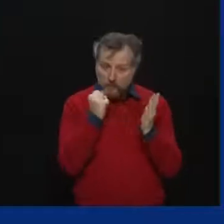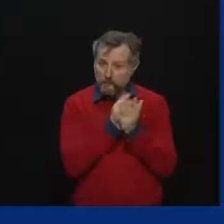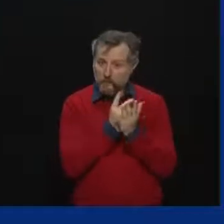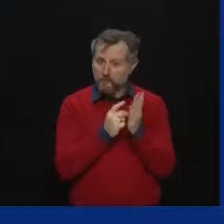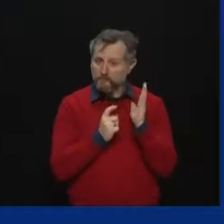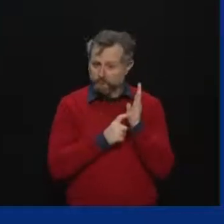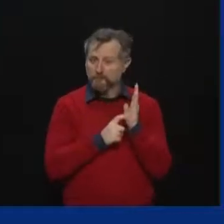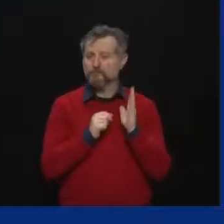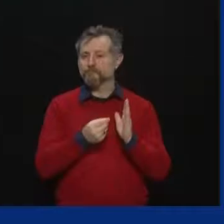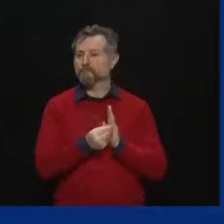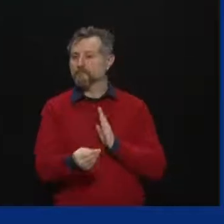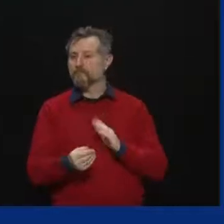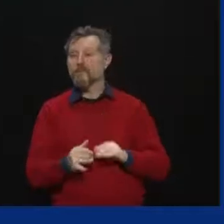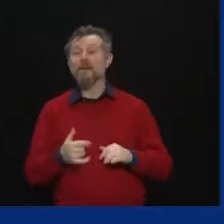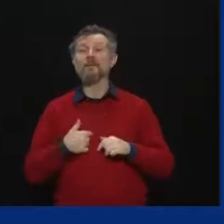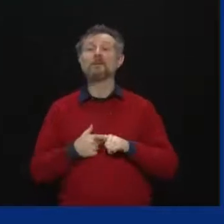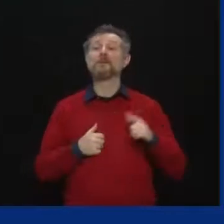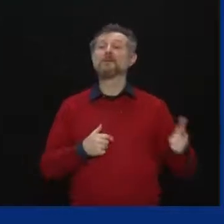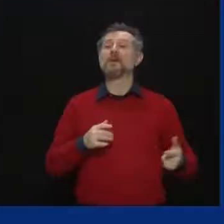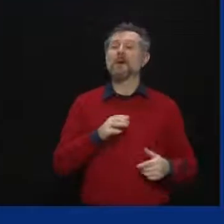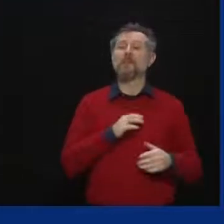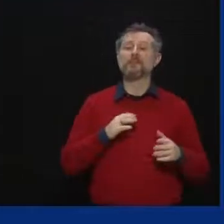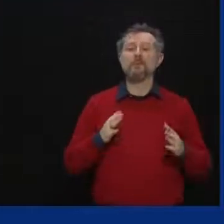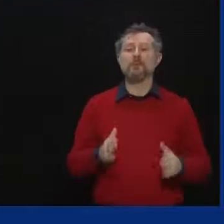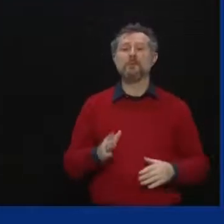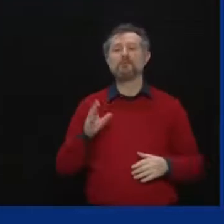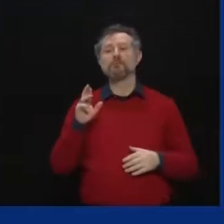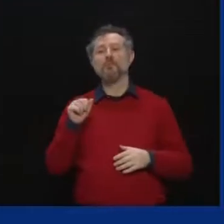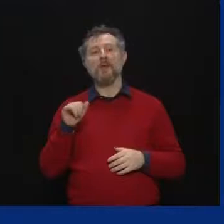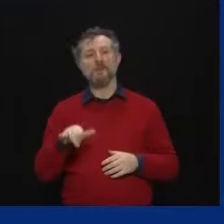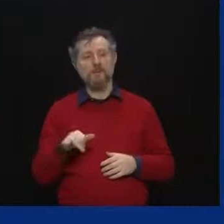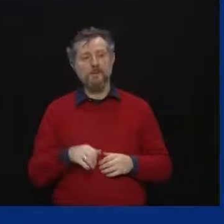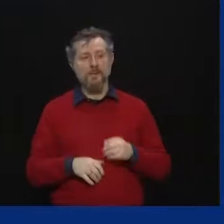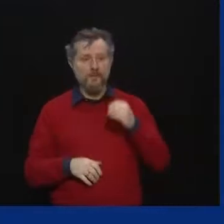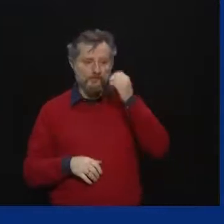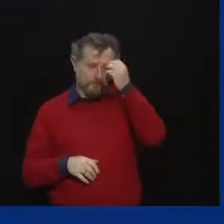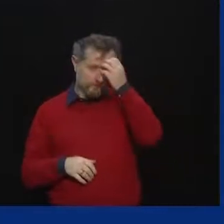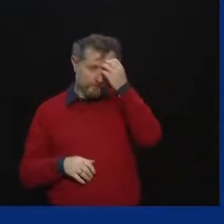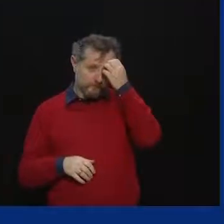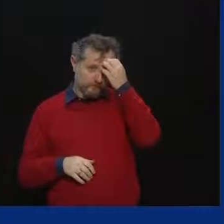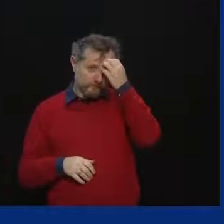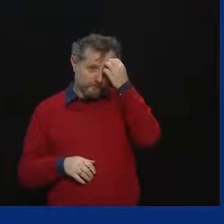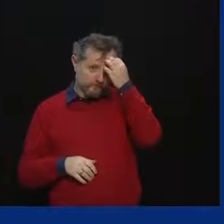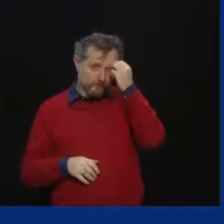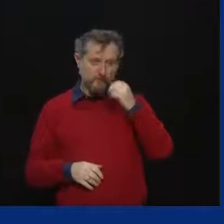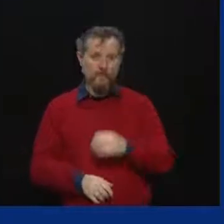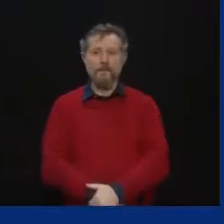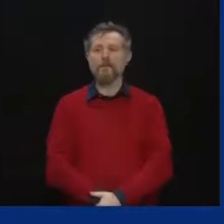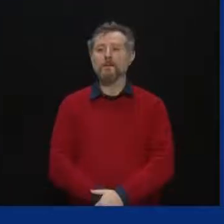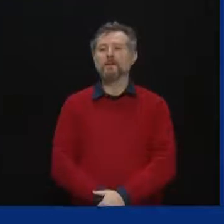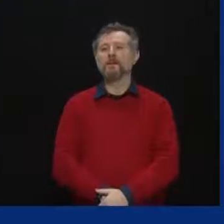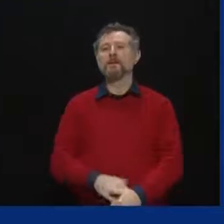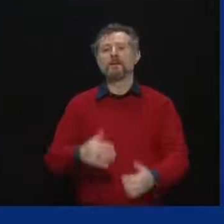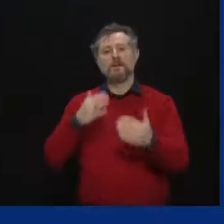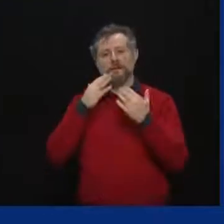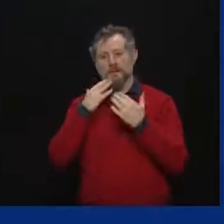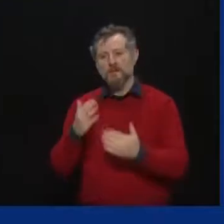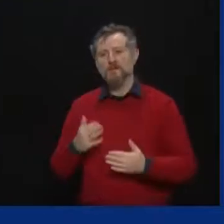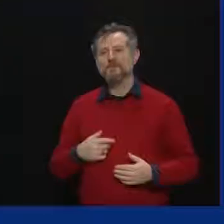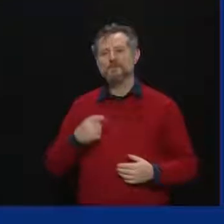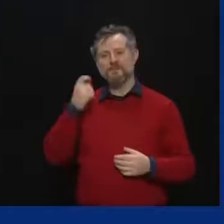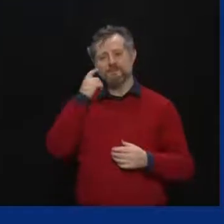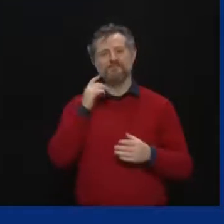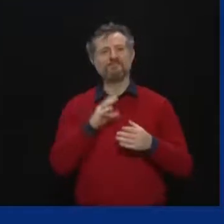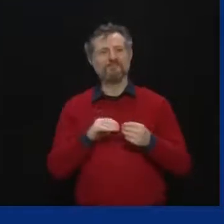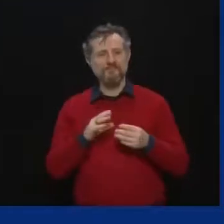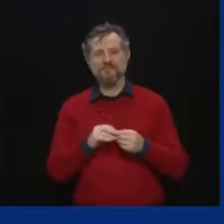turn it over to Commissioner Bray now to go through some additional details. Thank you, Catherine. As Catherine mentioned, we're ramping